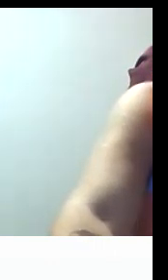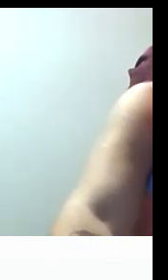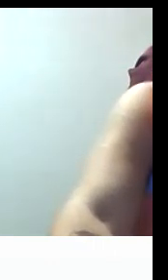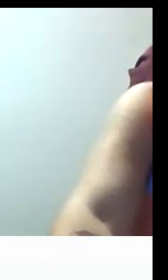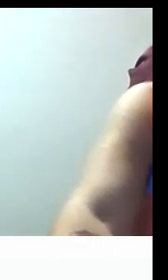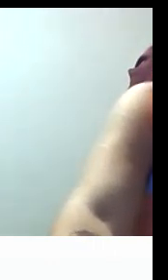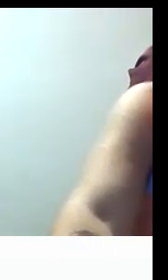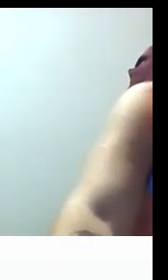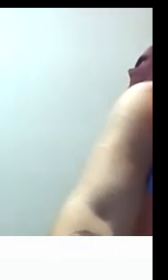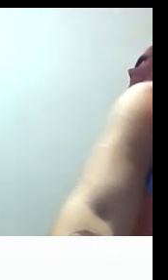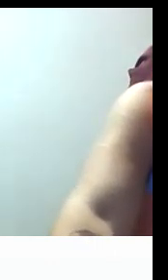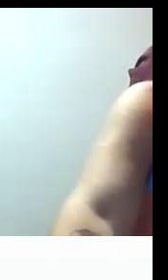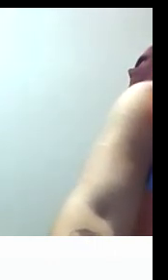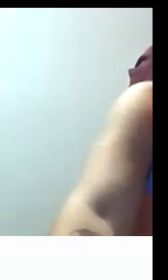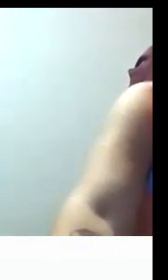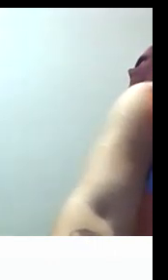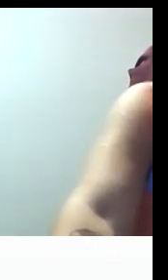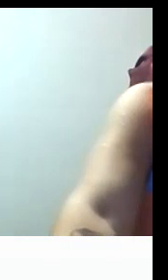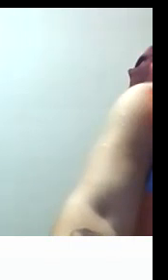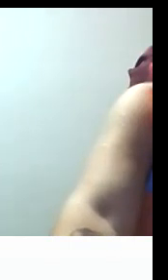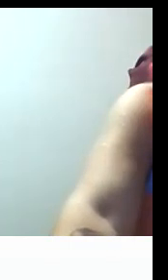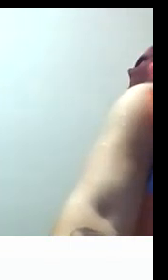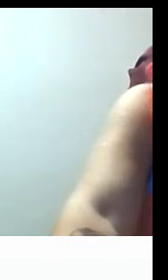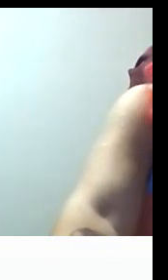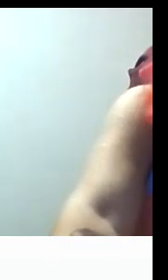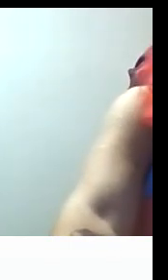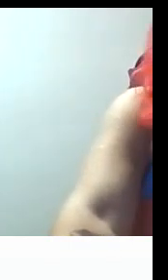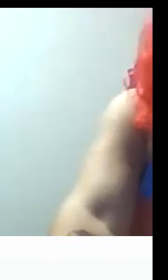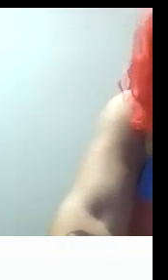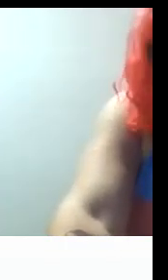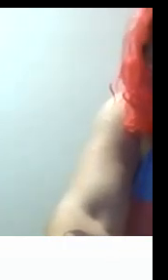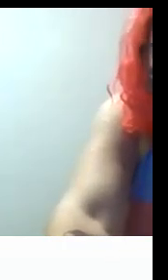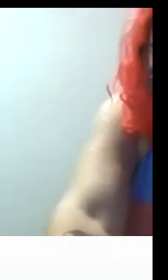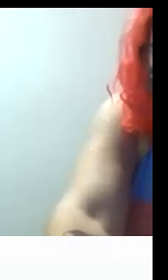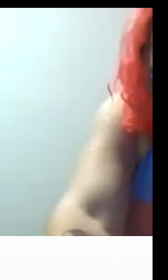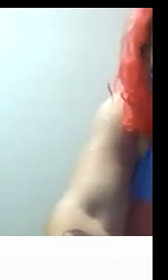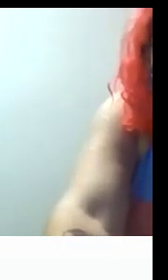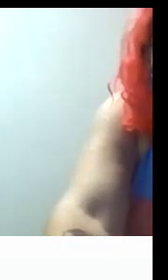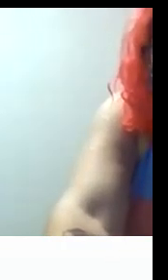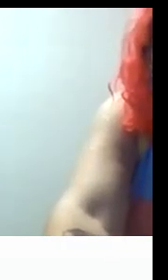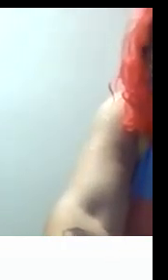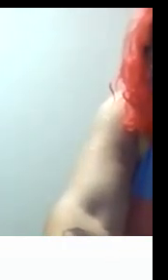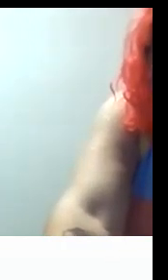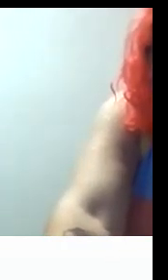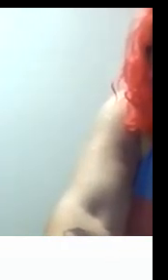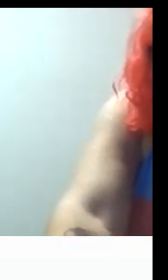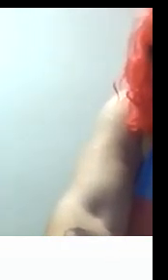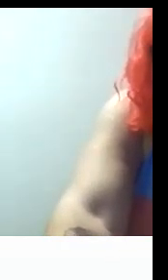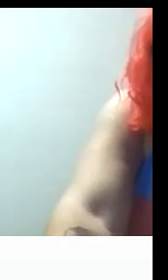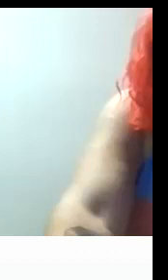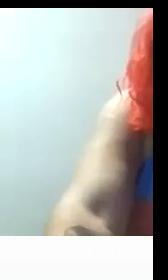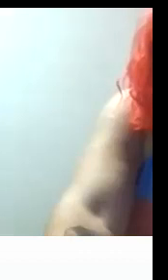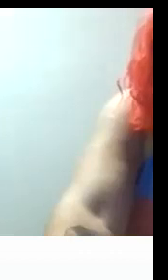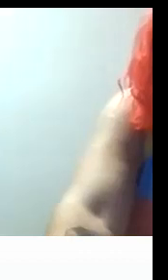choices again? Disability history, employment, disability representation in the media, and education. What's